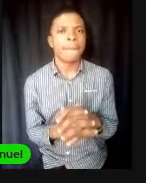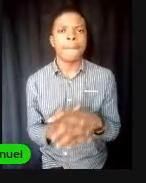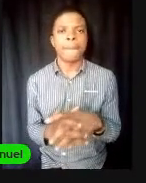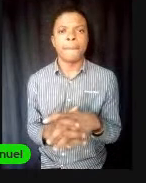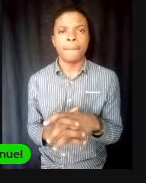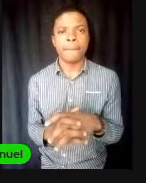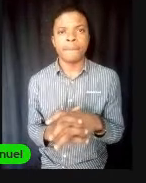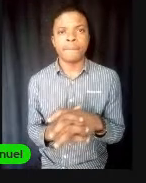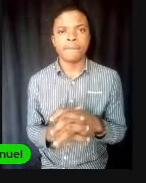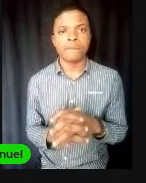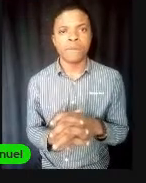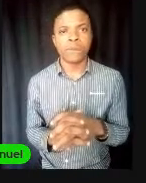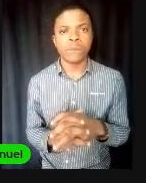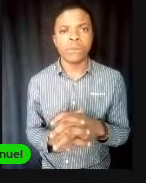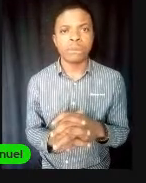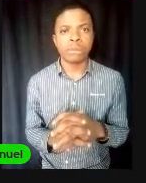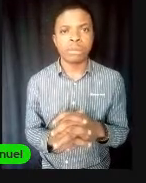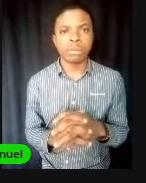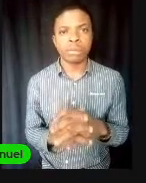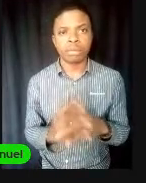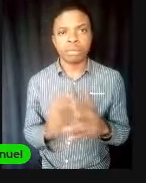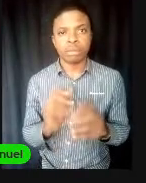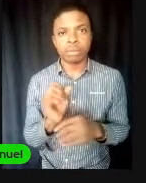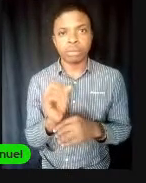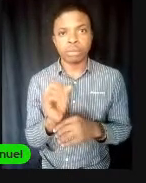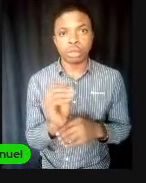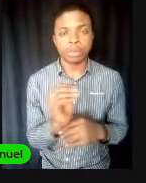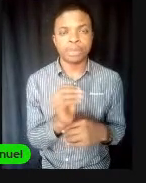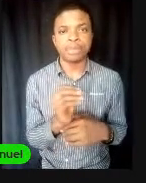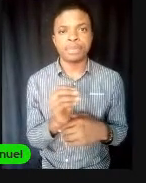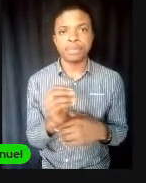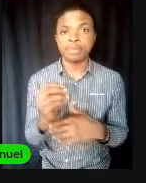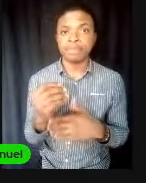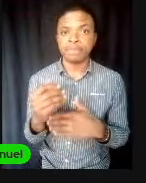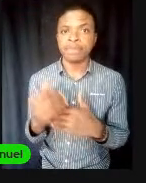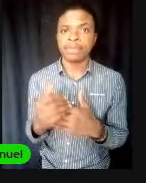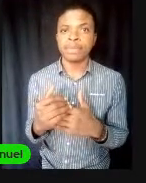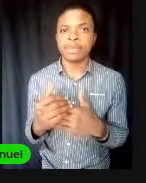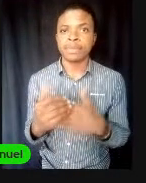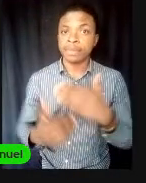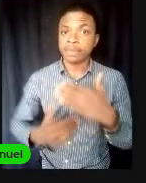It's sorry, it's sending a message. Next slide, please.